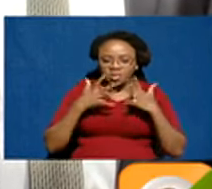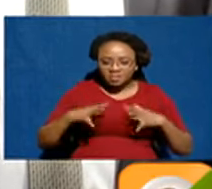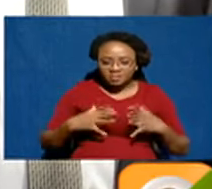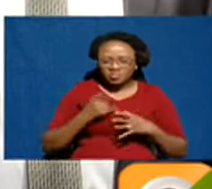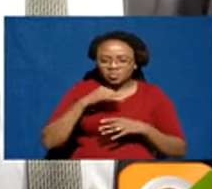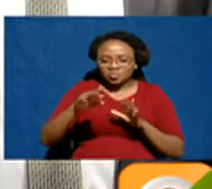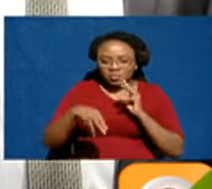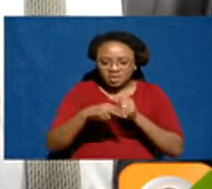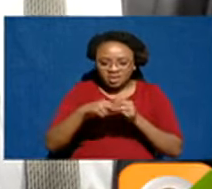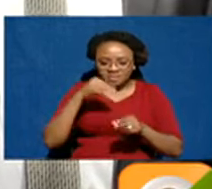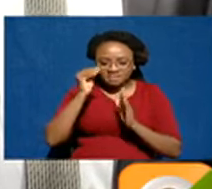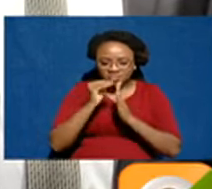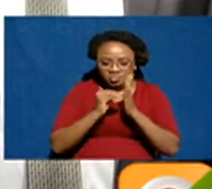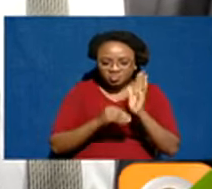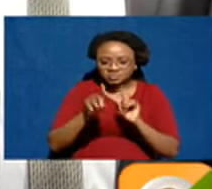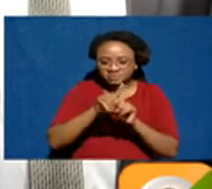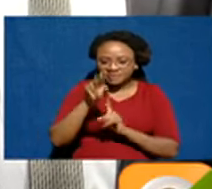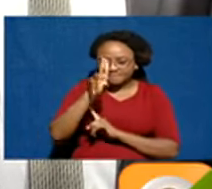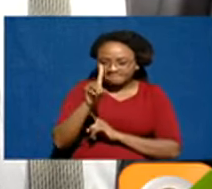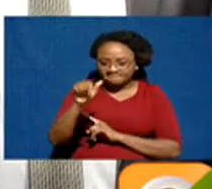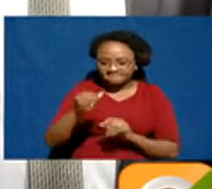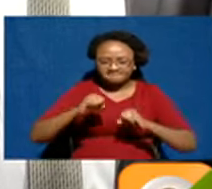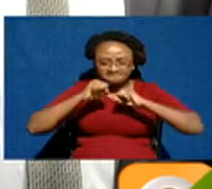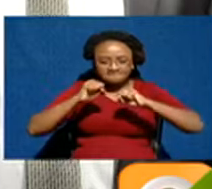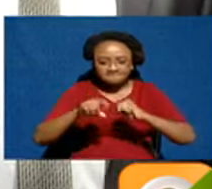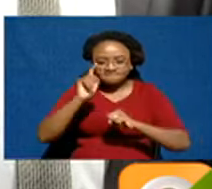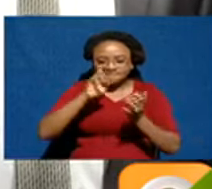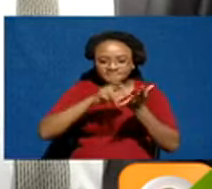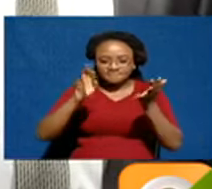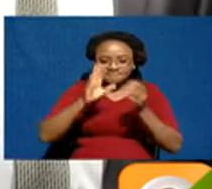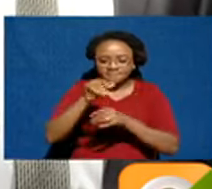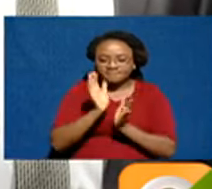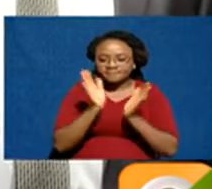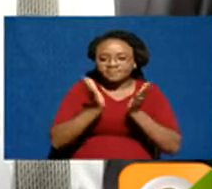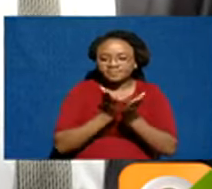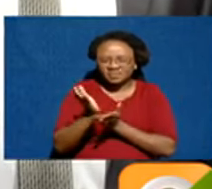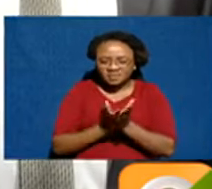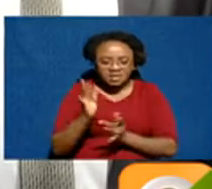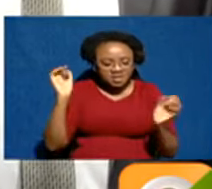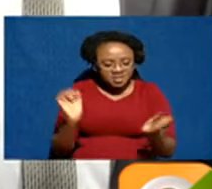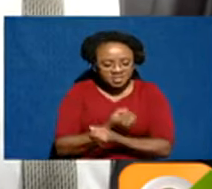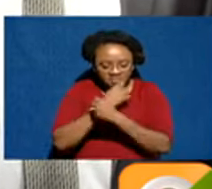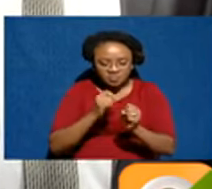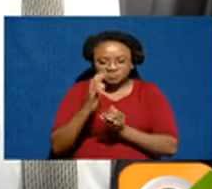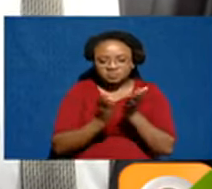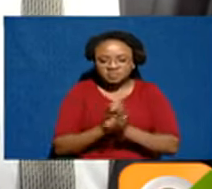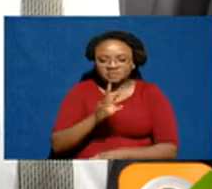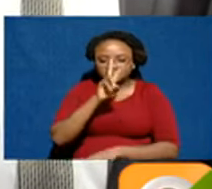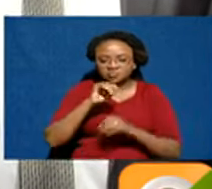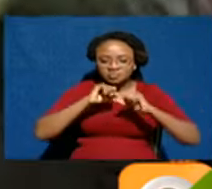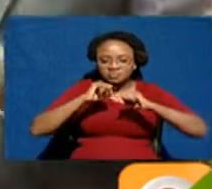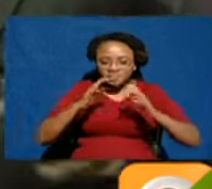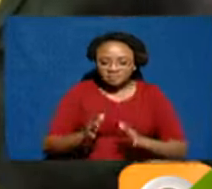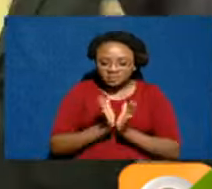UDA officials must immediately resign from public service. There is no way they will serve two masters, the public and the